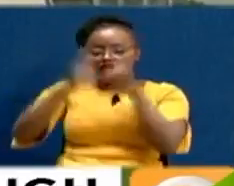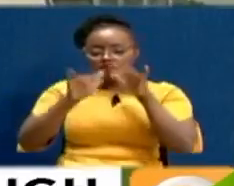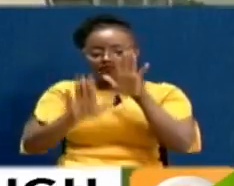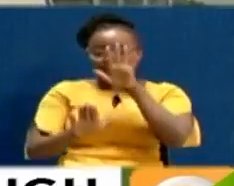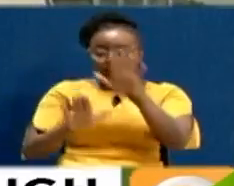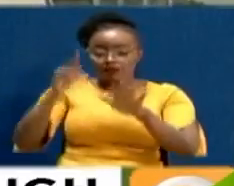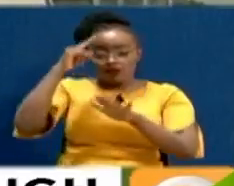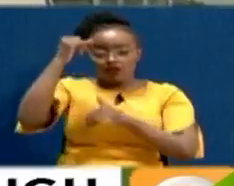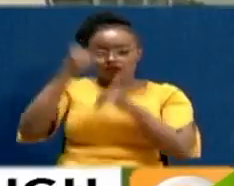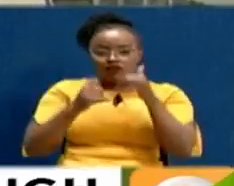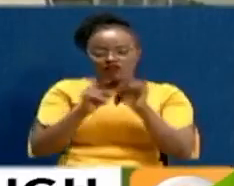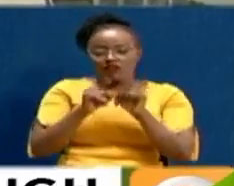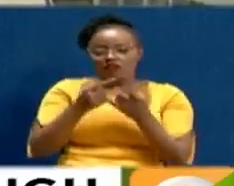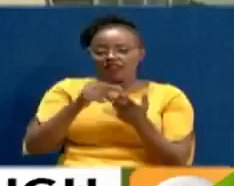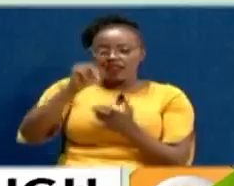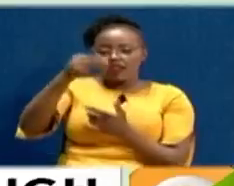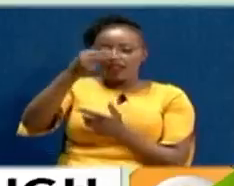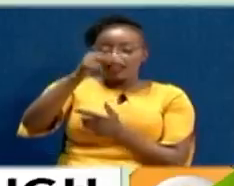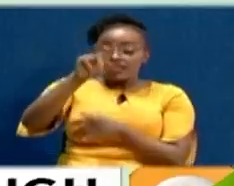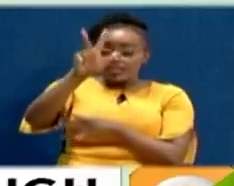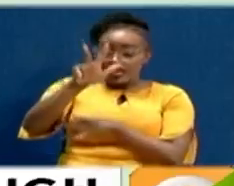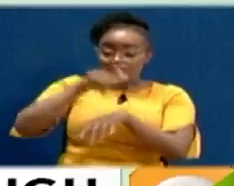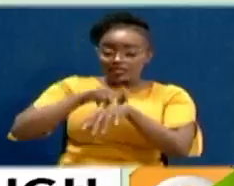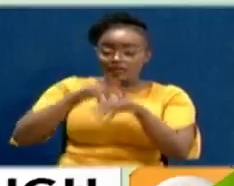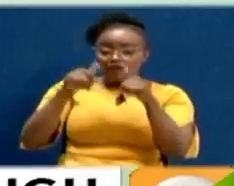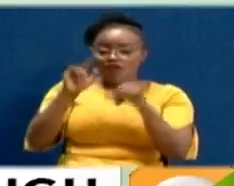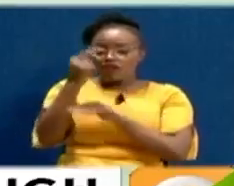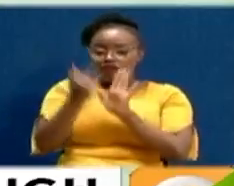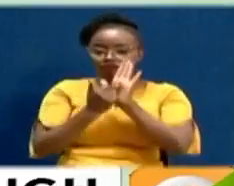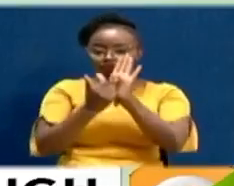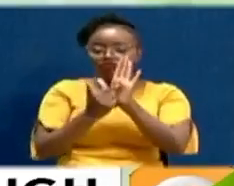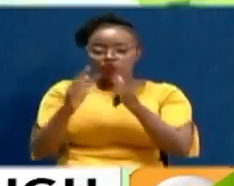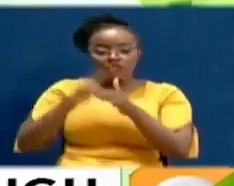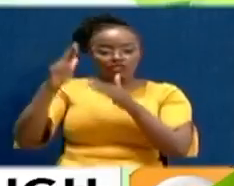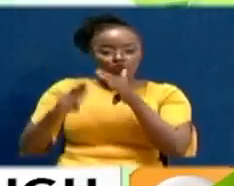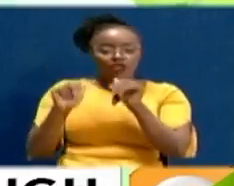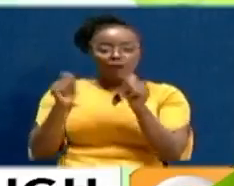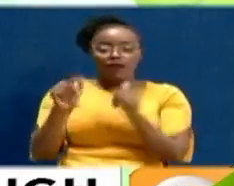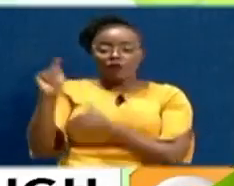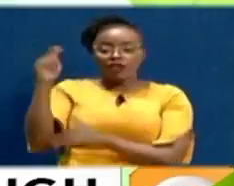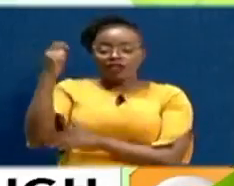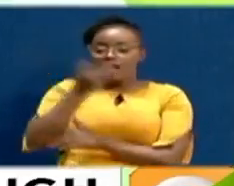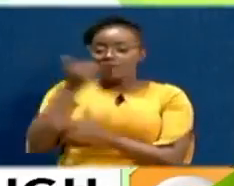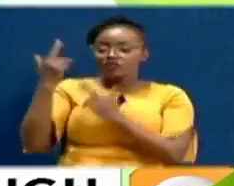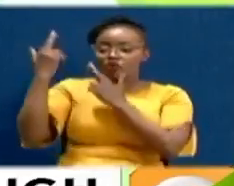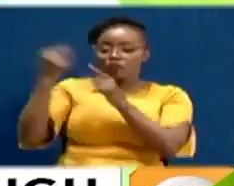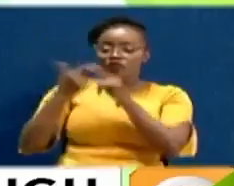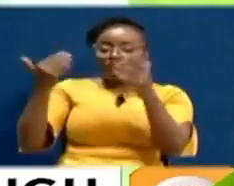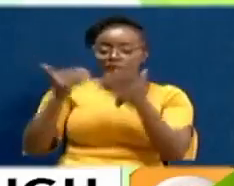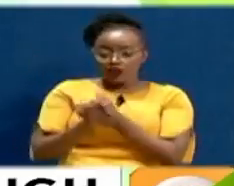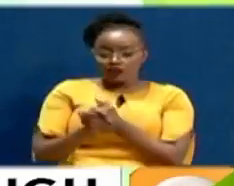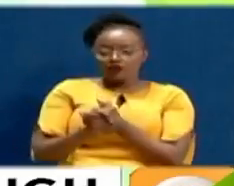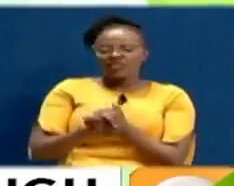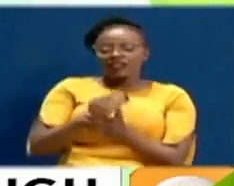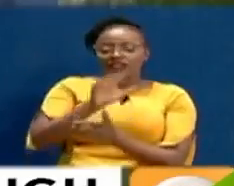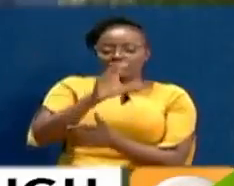of testing known as Phase 3 trial, but this is the first to show any results. Kenya's best hope might come from the